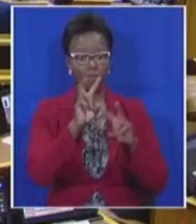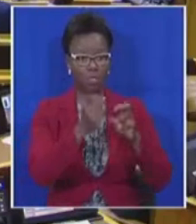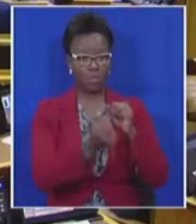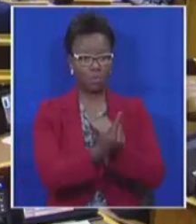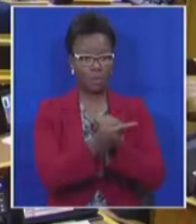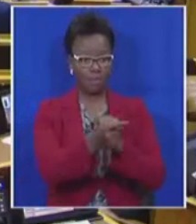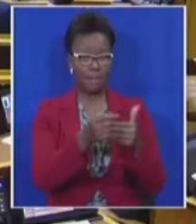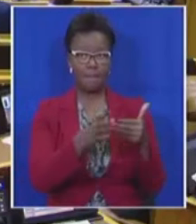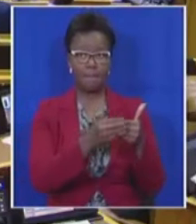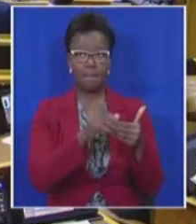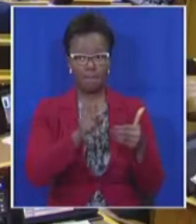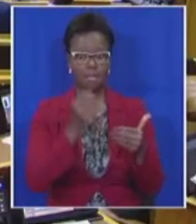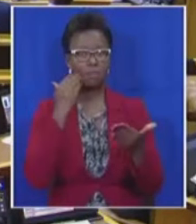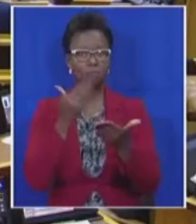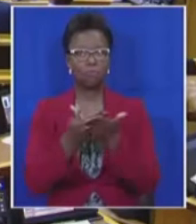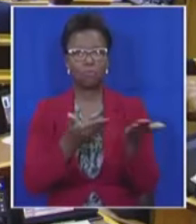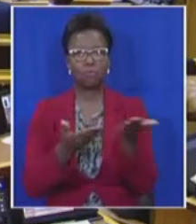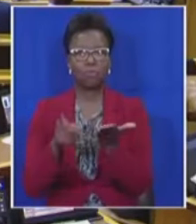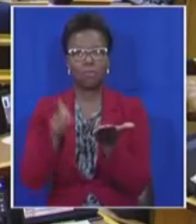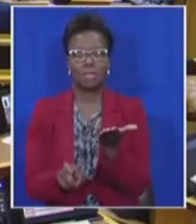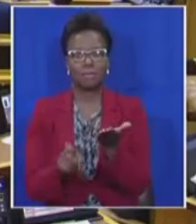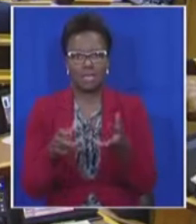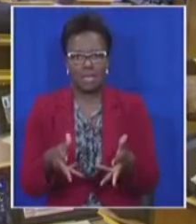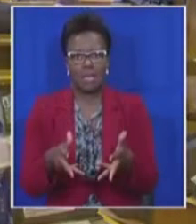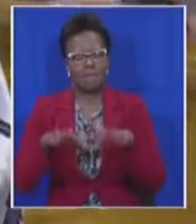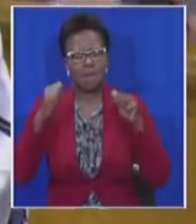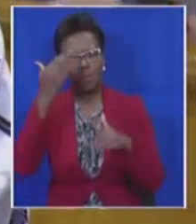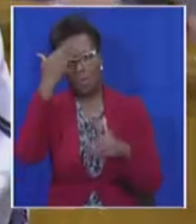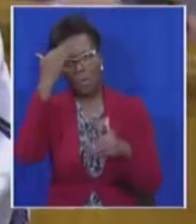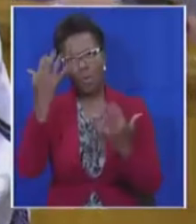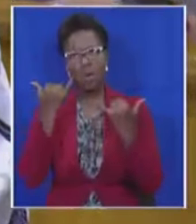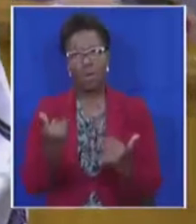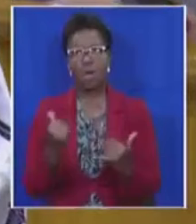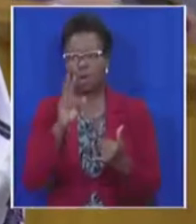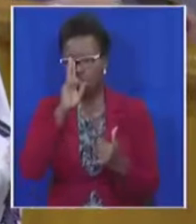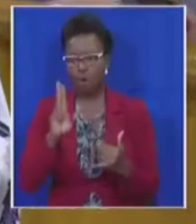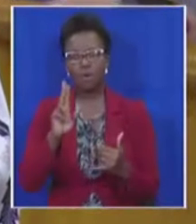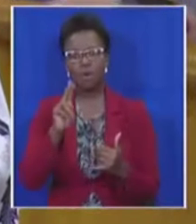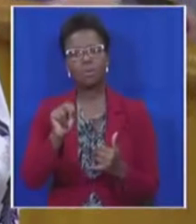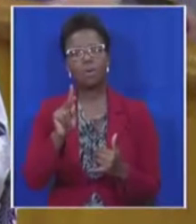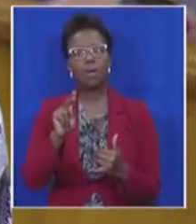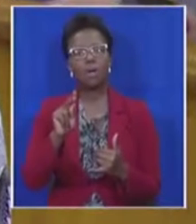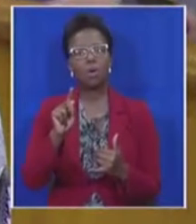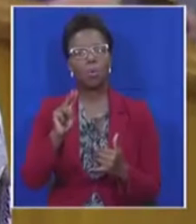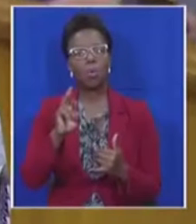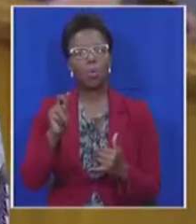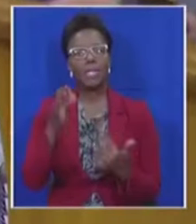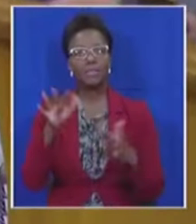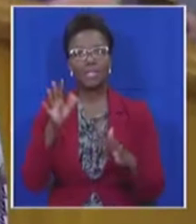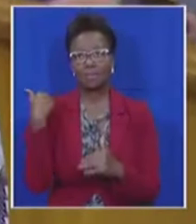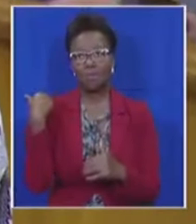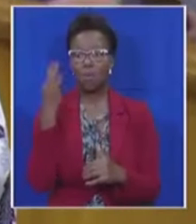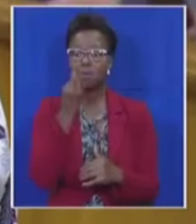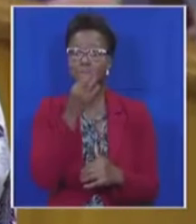member, it must come through a substantive motion. So Honourable Nkwinti has just said yesterday that this issue is referring to